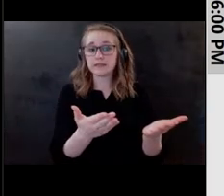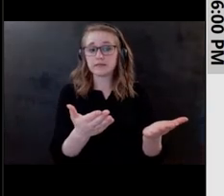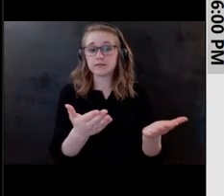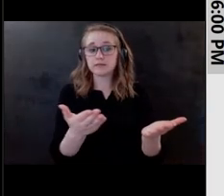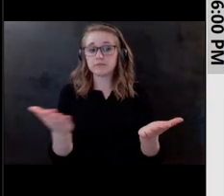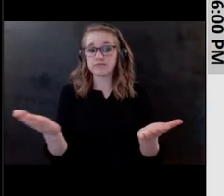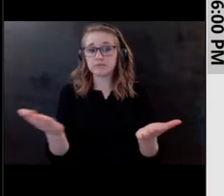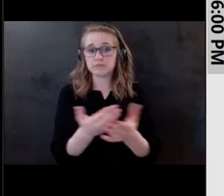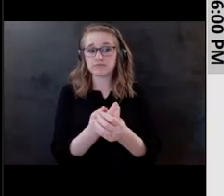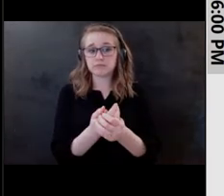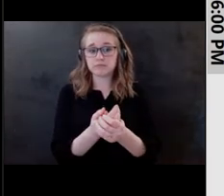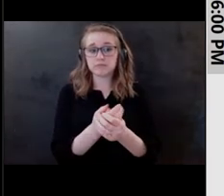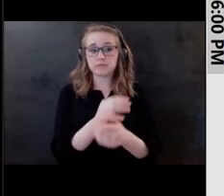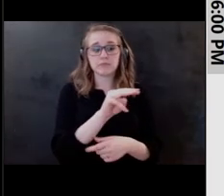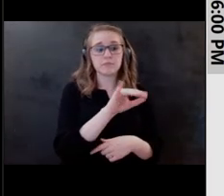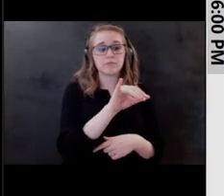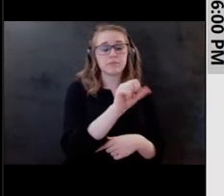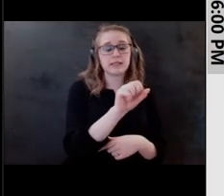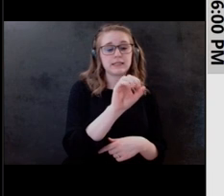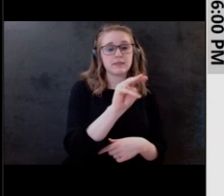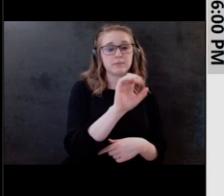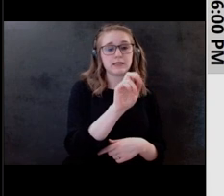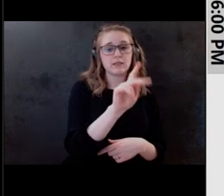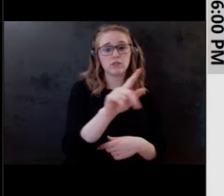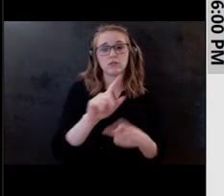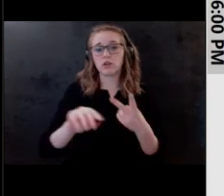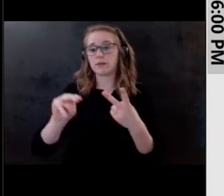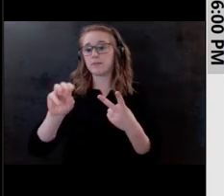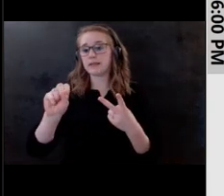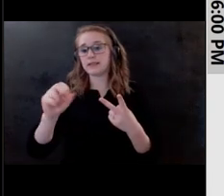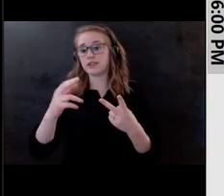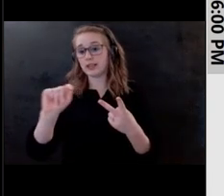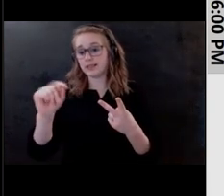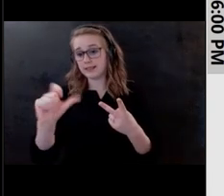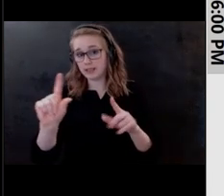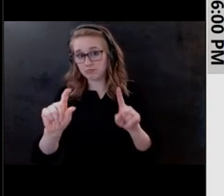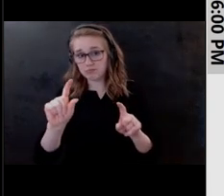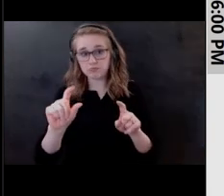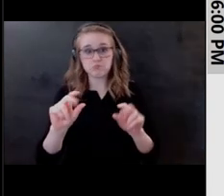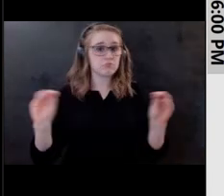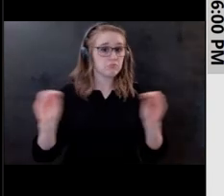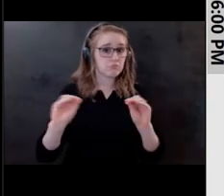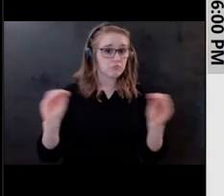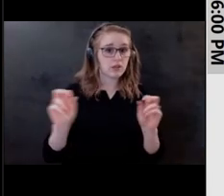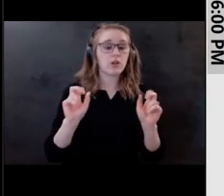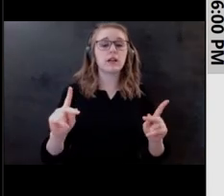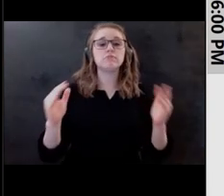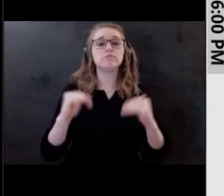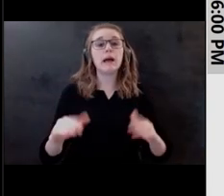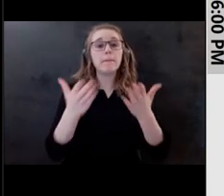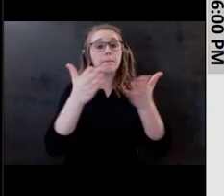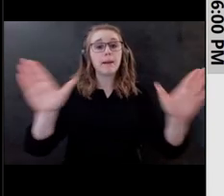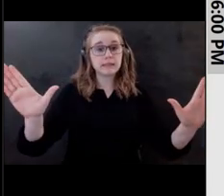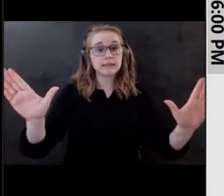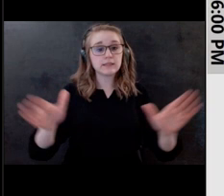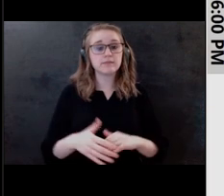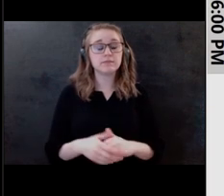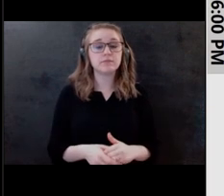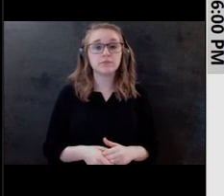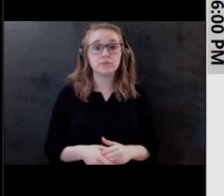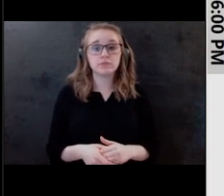from my colleagues here on the board? All right, so seeing none for now, let's turn now to public audience. Let's